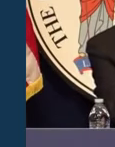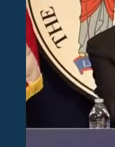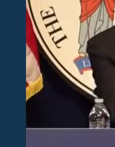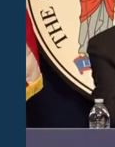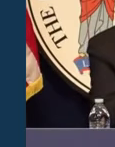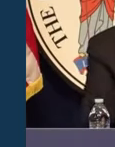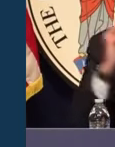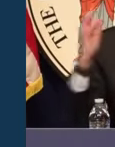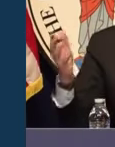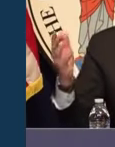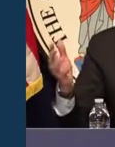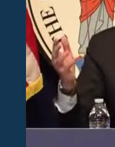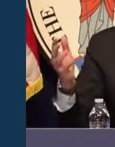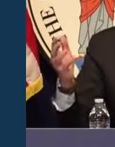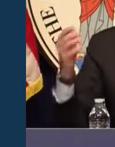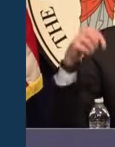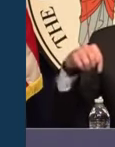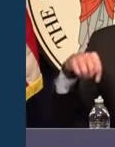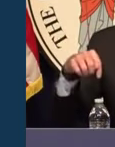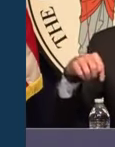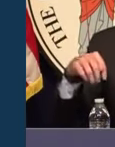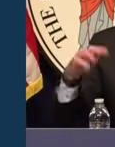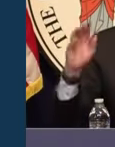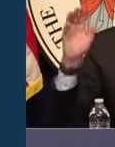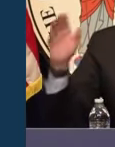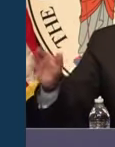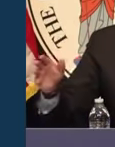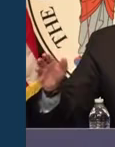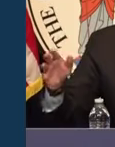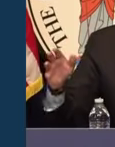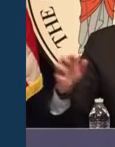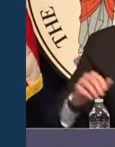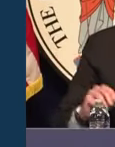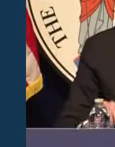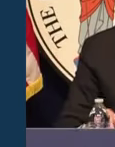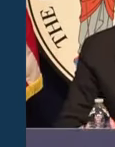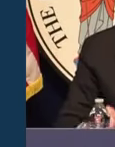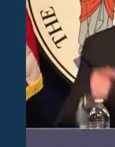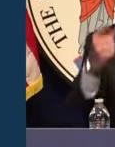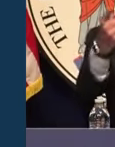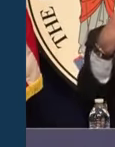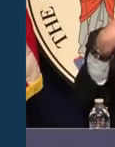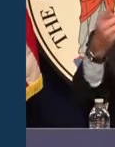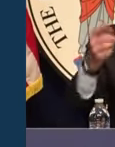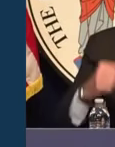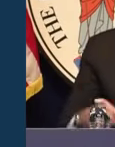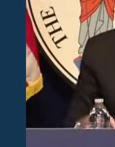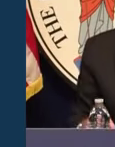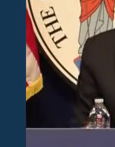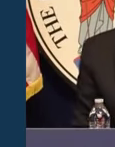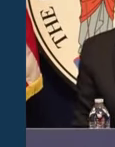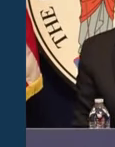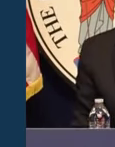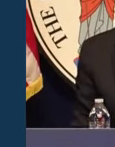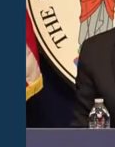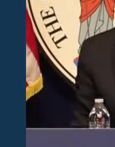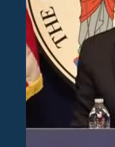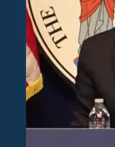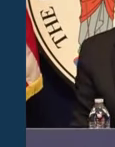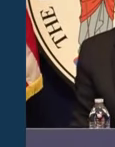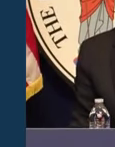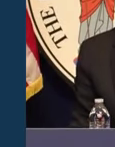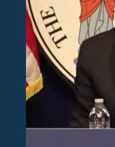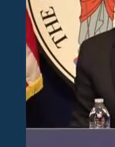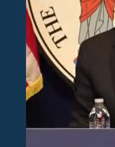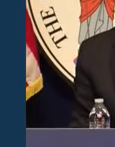much for so many. It actually turns out in this particular war, it works both ways. One front is for the many, the 9 million of us,